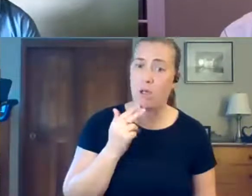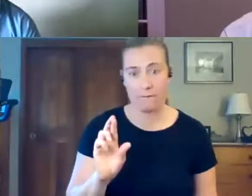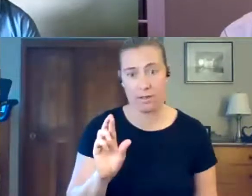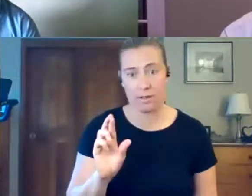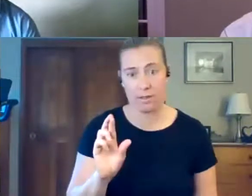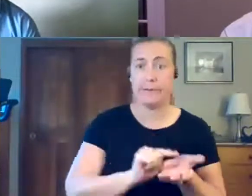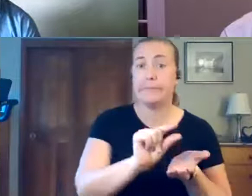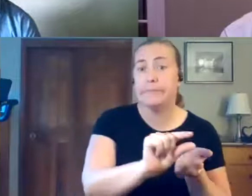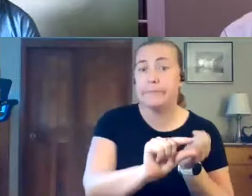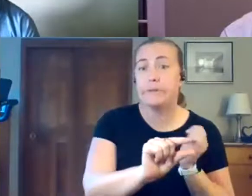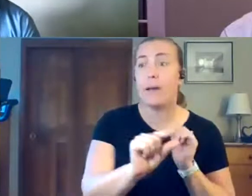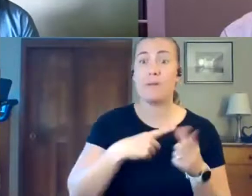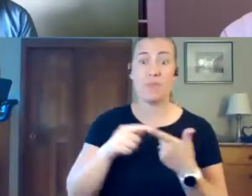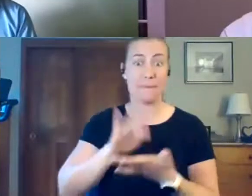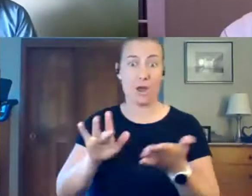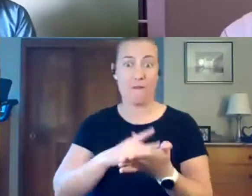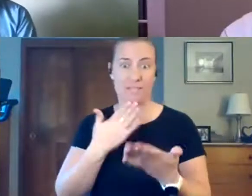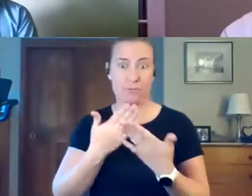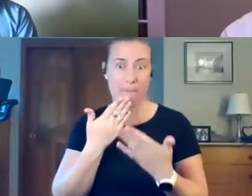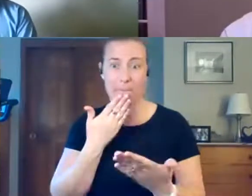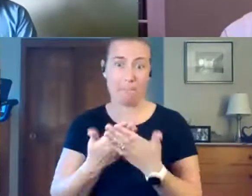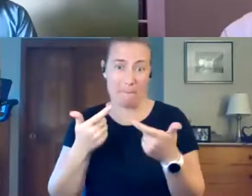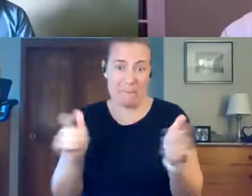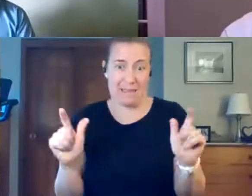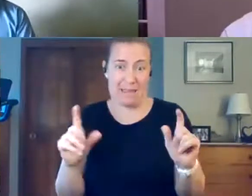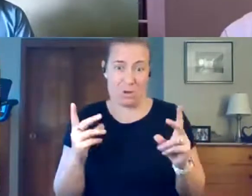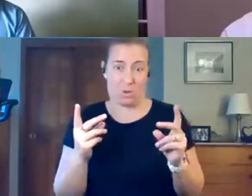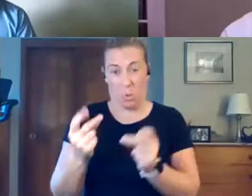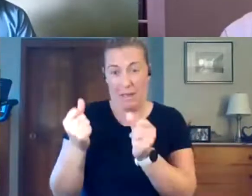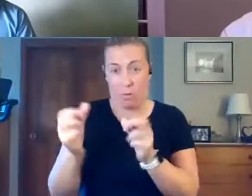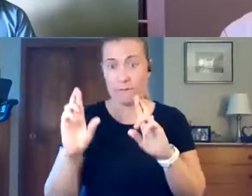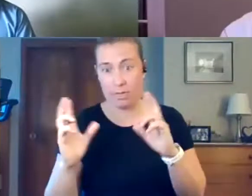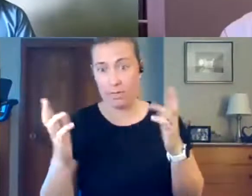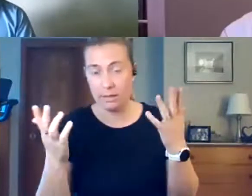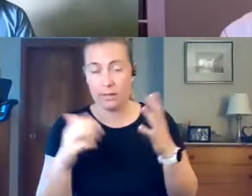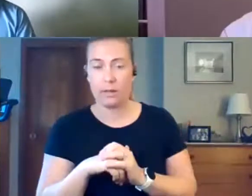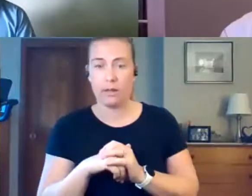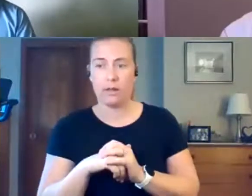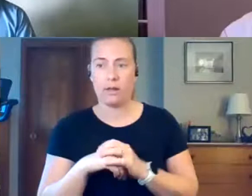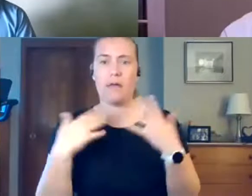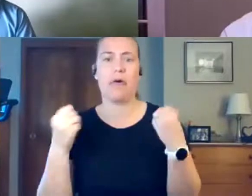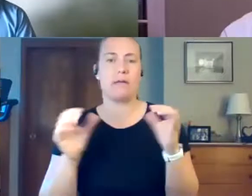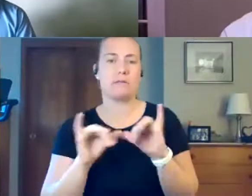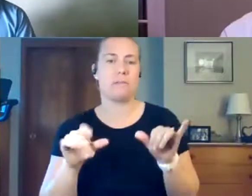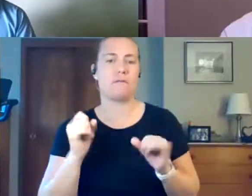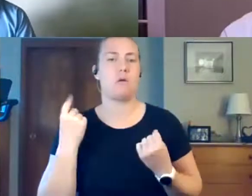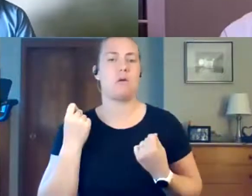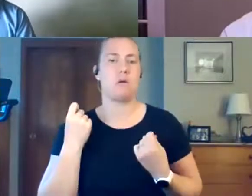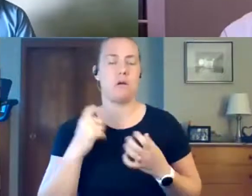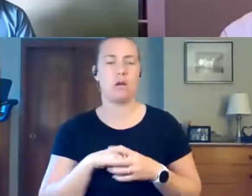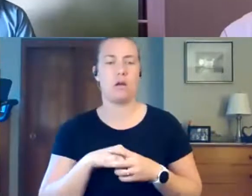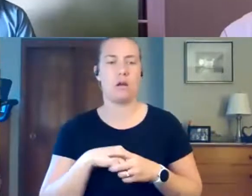here's the payoff, big, quick, hopefully. That's the ideal, but even if it